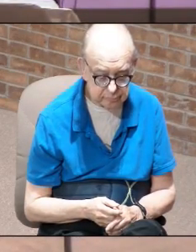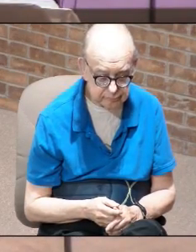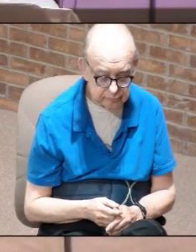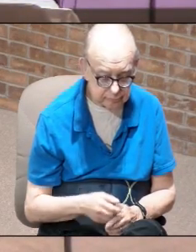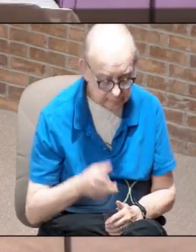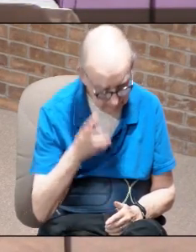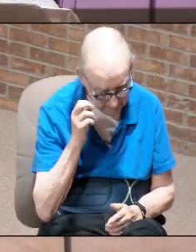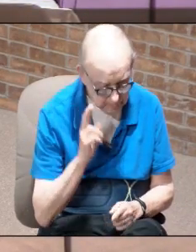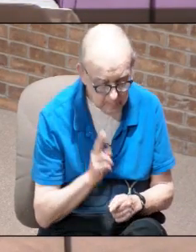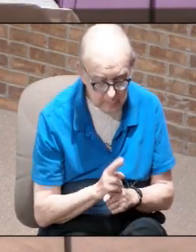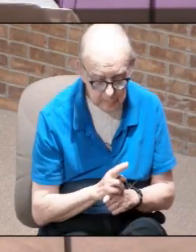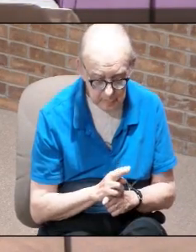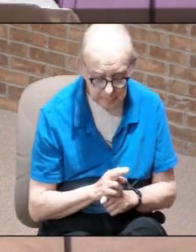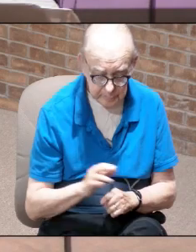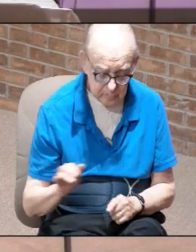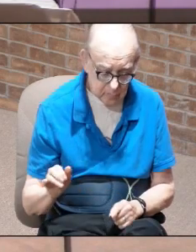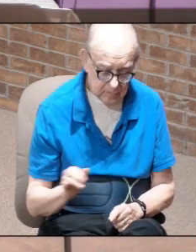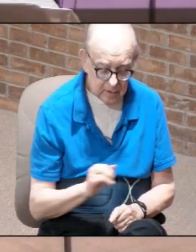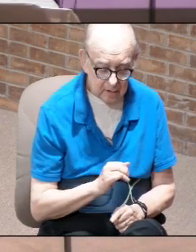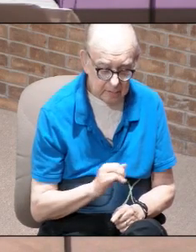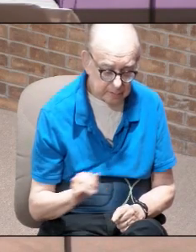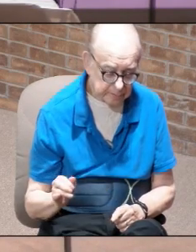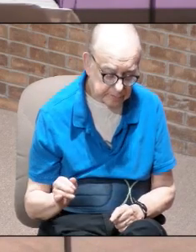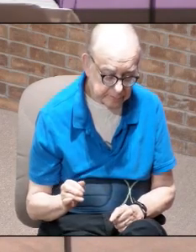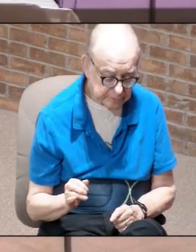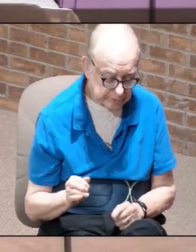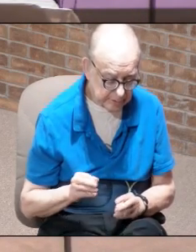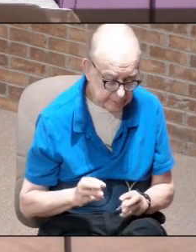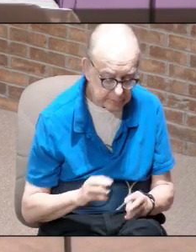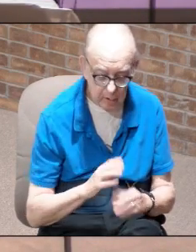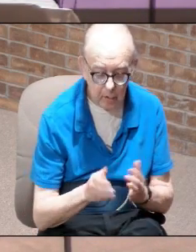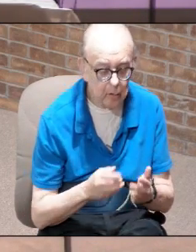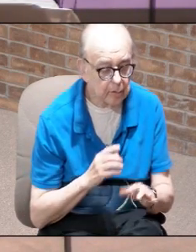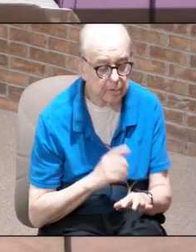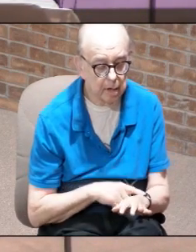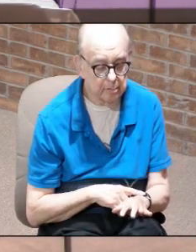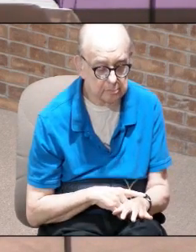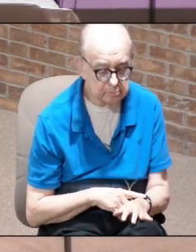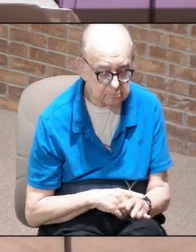He uses the same mechanism all the time.